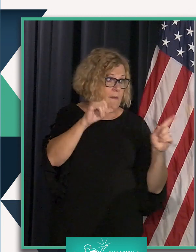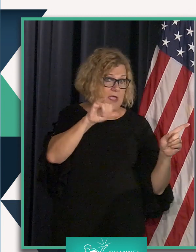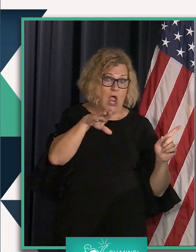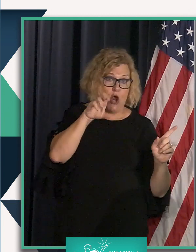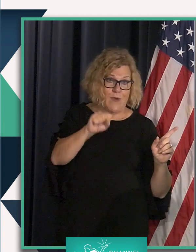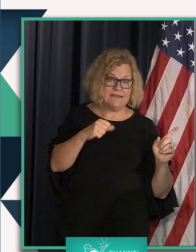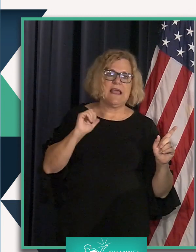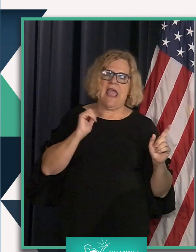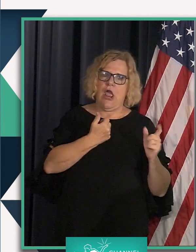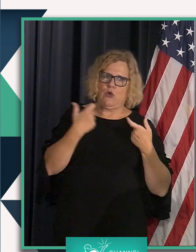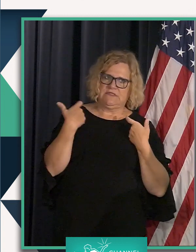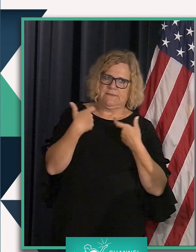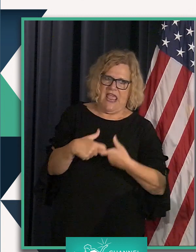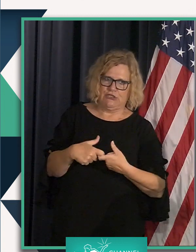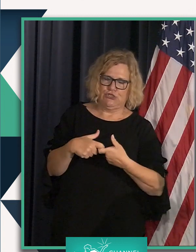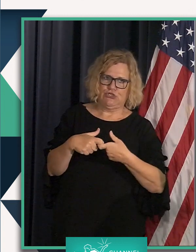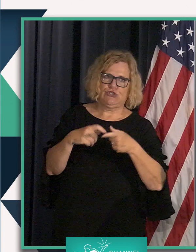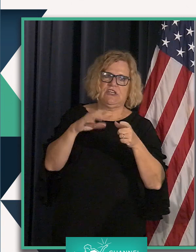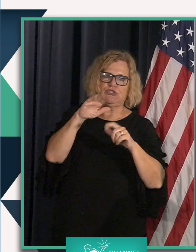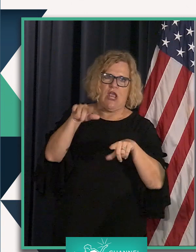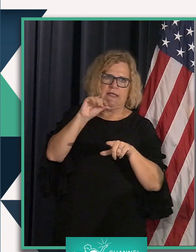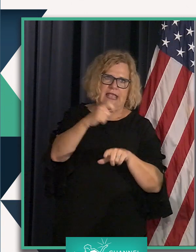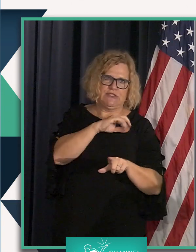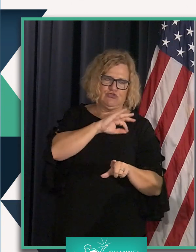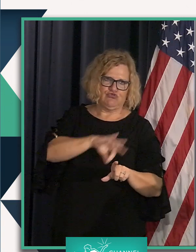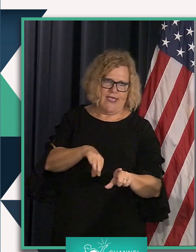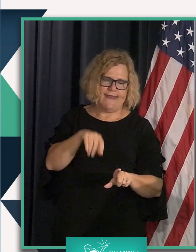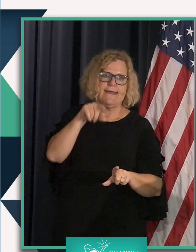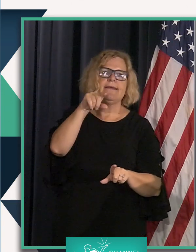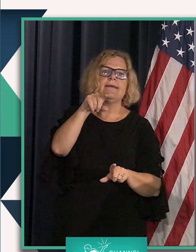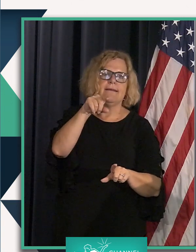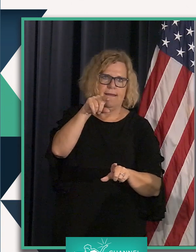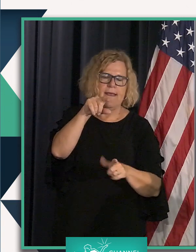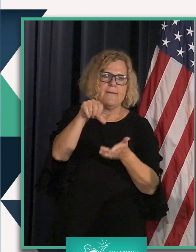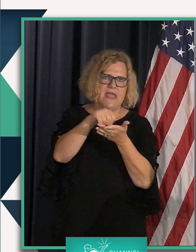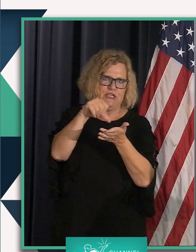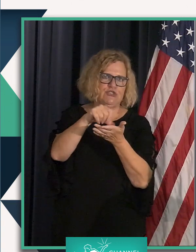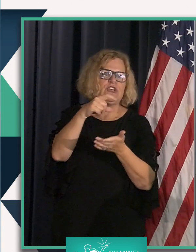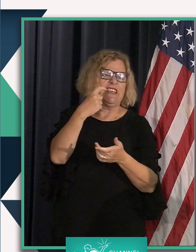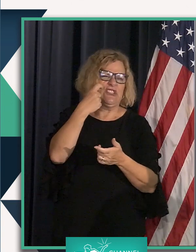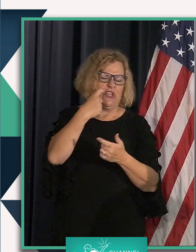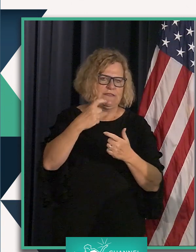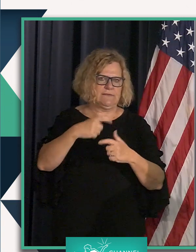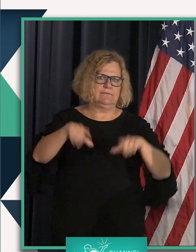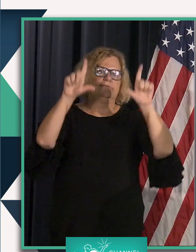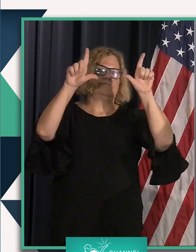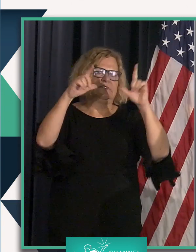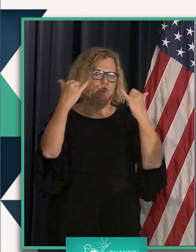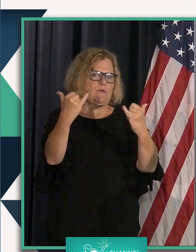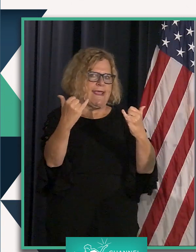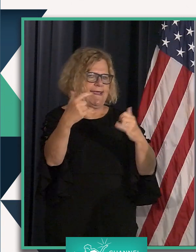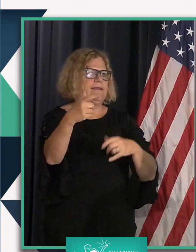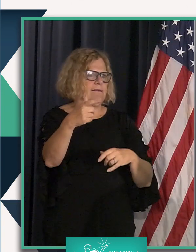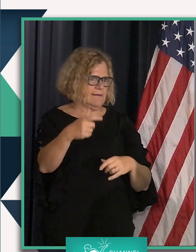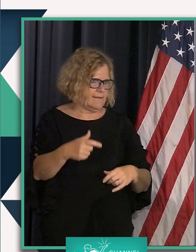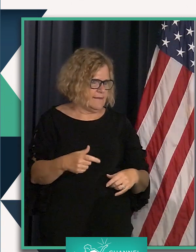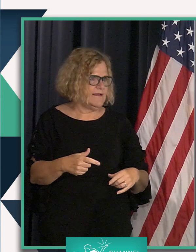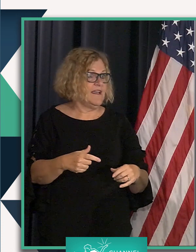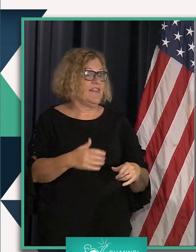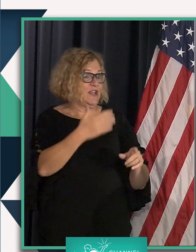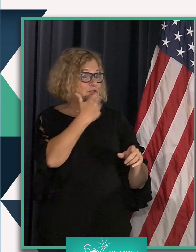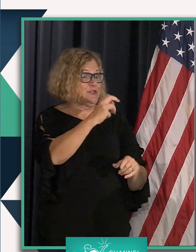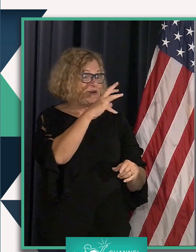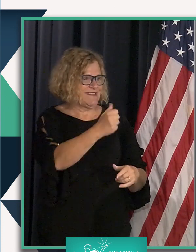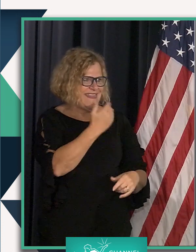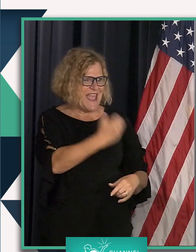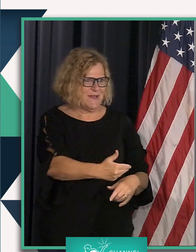perspective, our Spanish version of the child tax credit landing page just went live today. Well, that was Even good greater timing. news. Thank